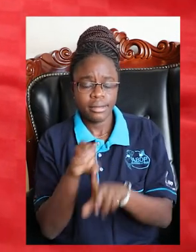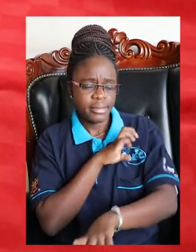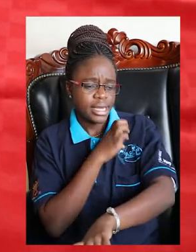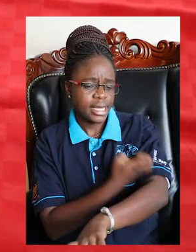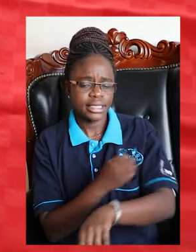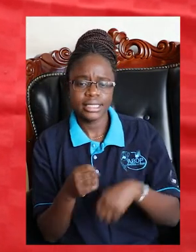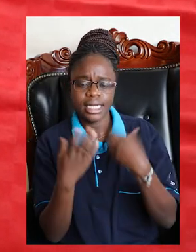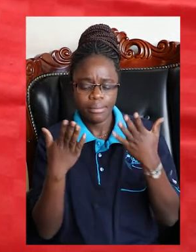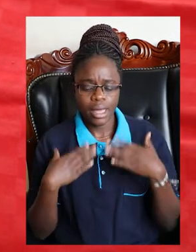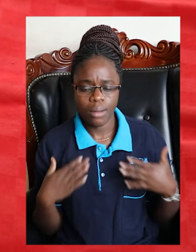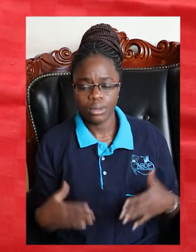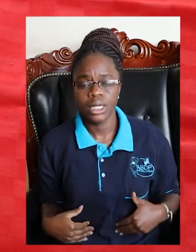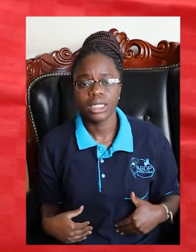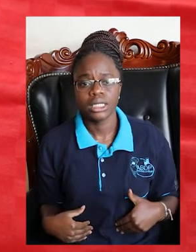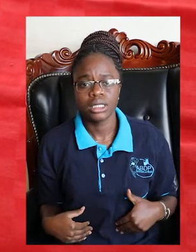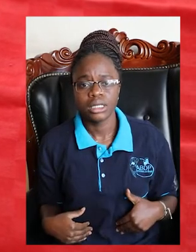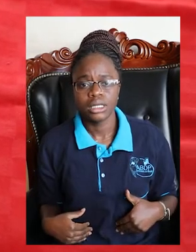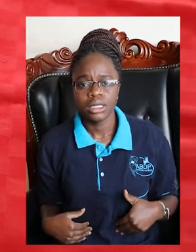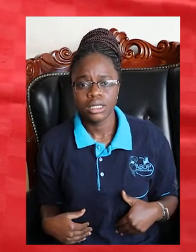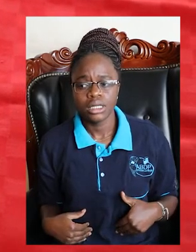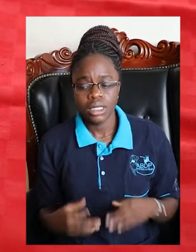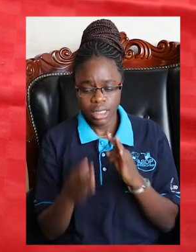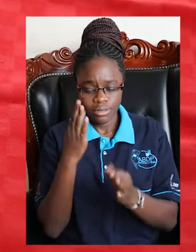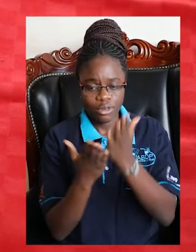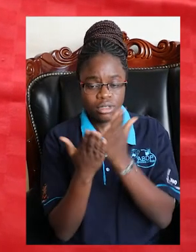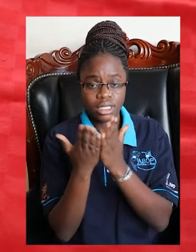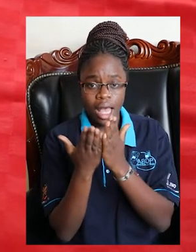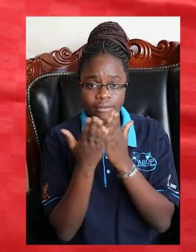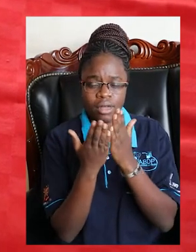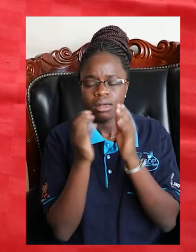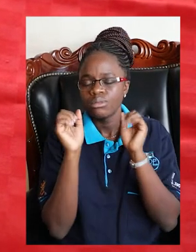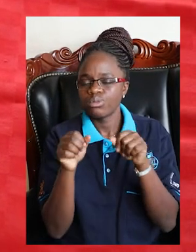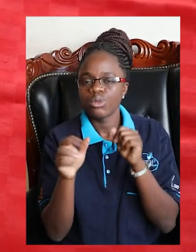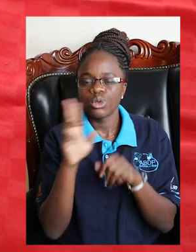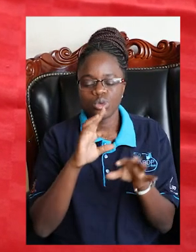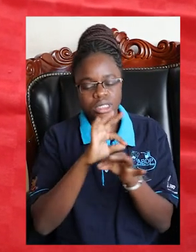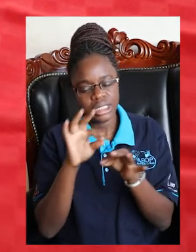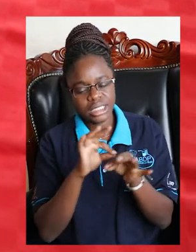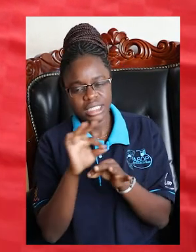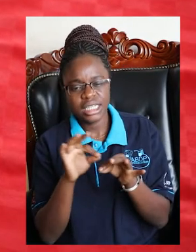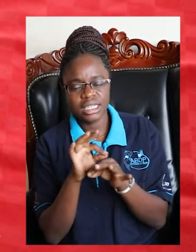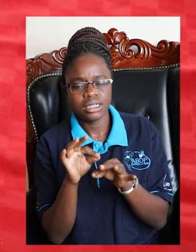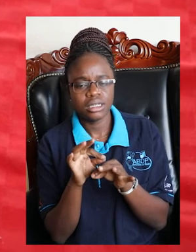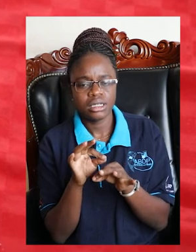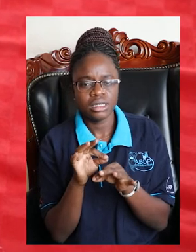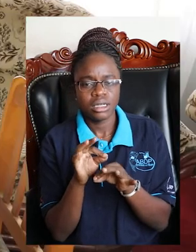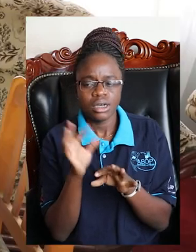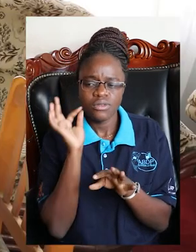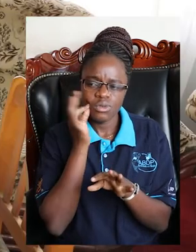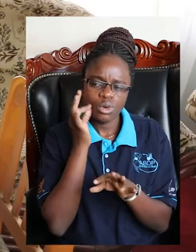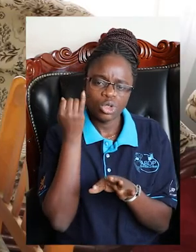you need from the wheat flour. So when you are serving the your snacks, you can serve with whatever you want. You can serve with tea, you can